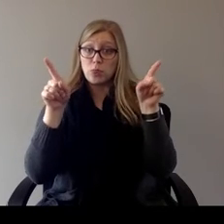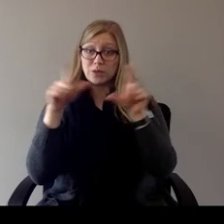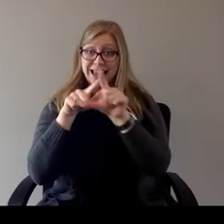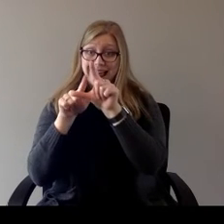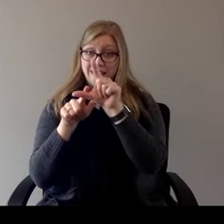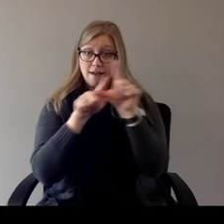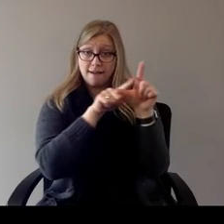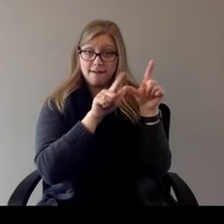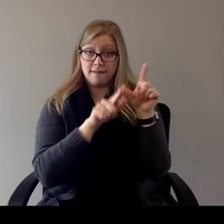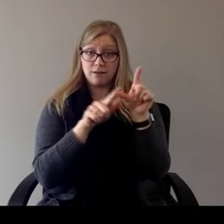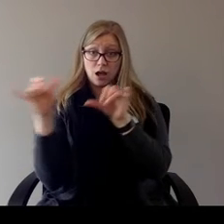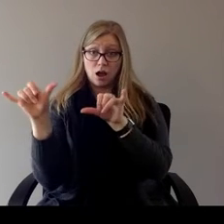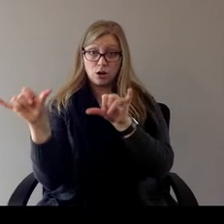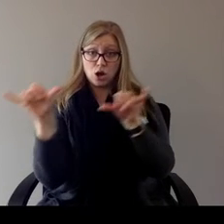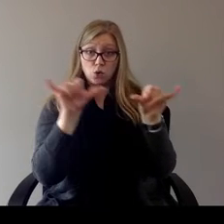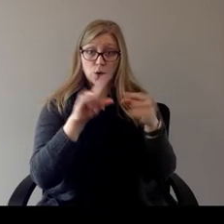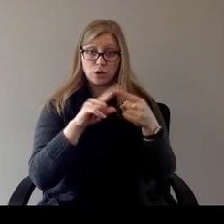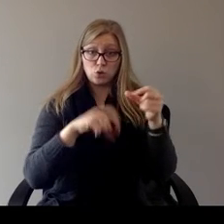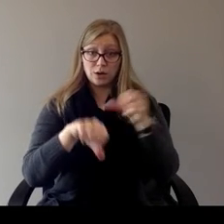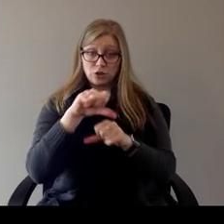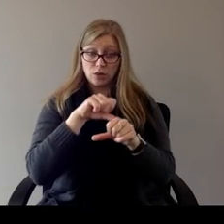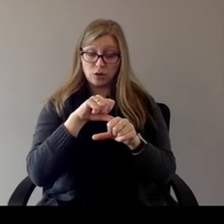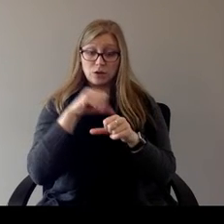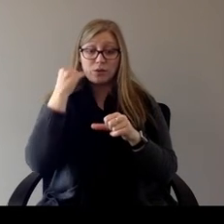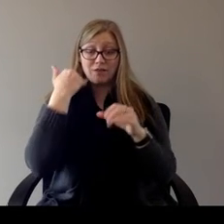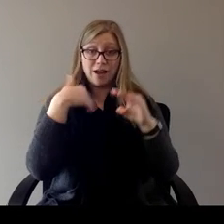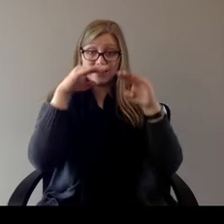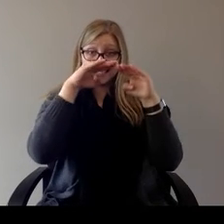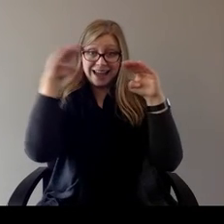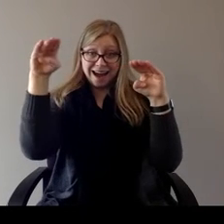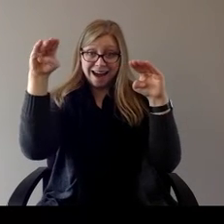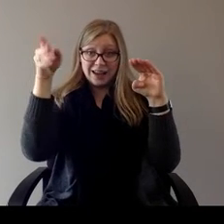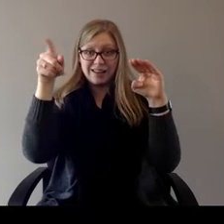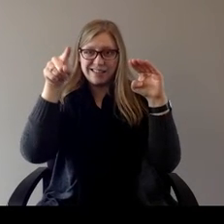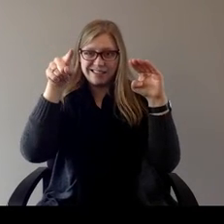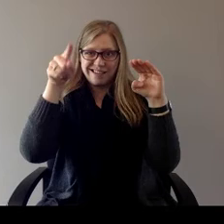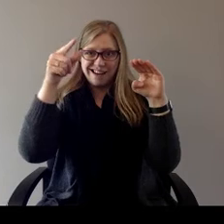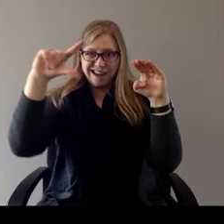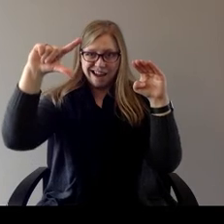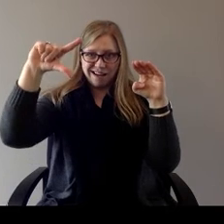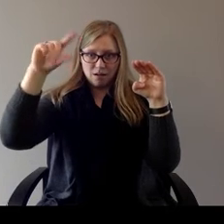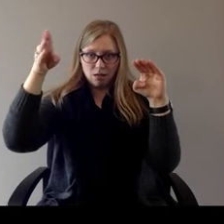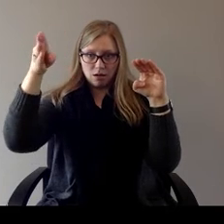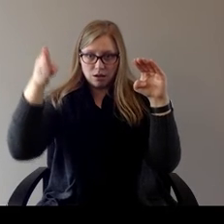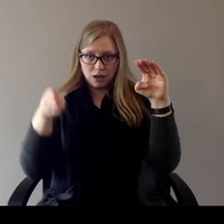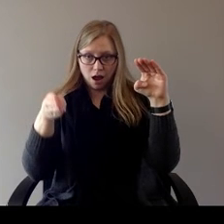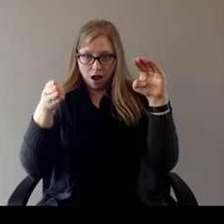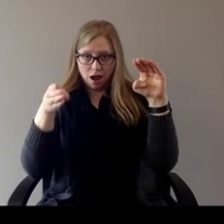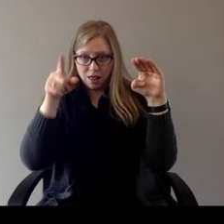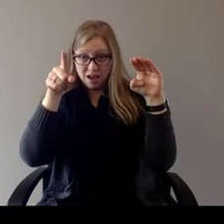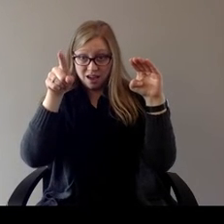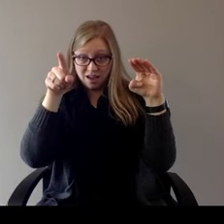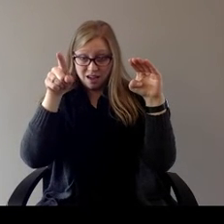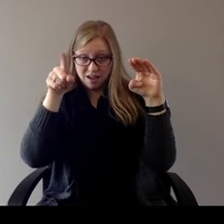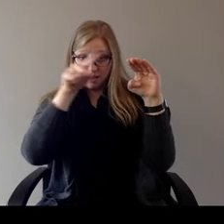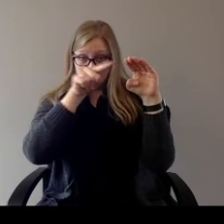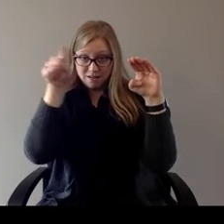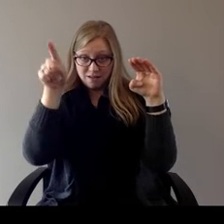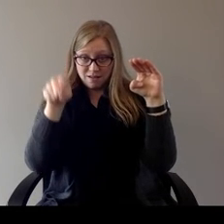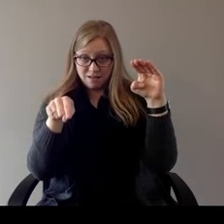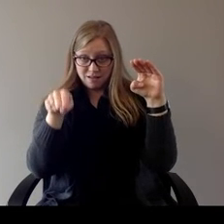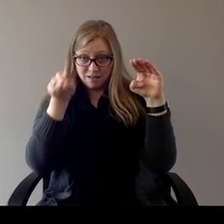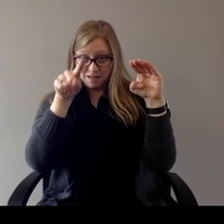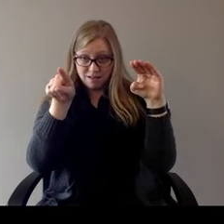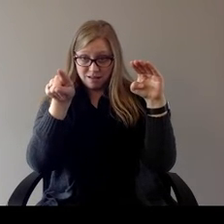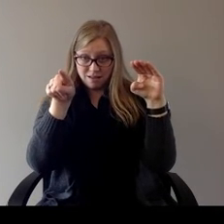the side, the angle in between, and then the adjacent side congruent to the side, the angle in between, and